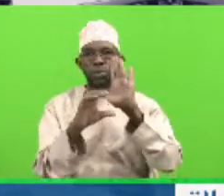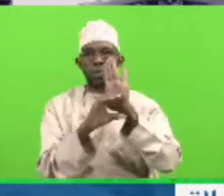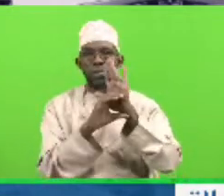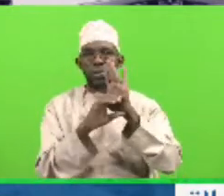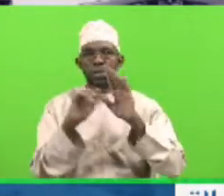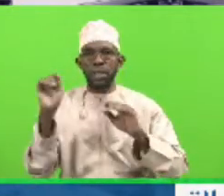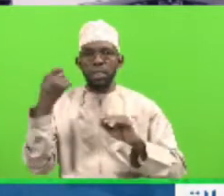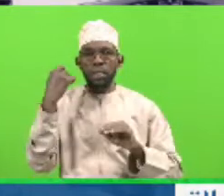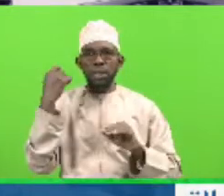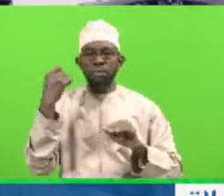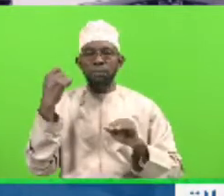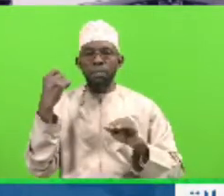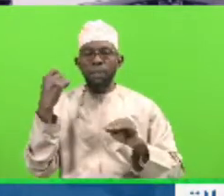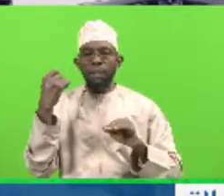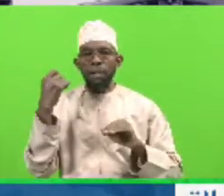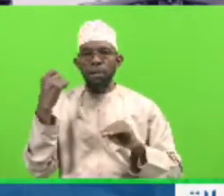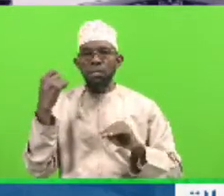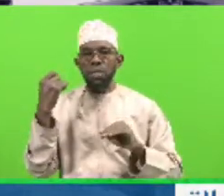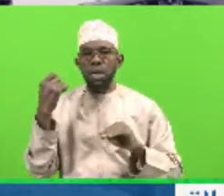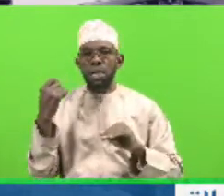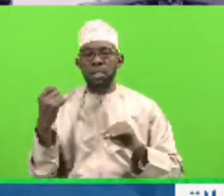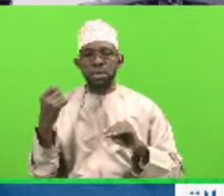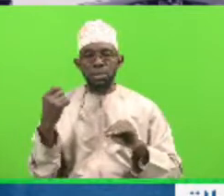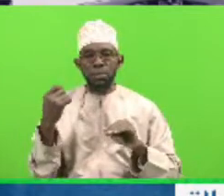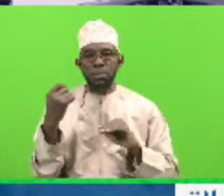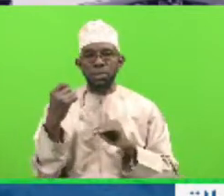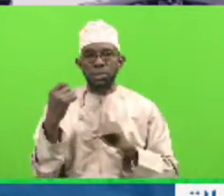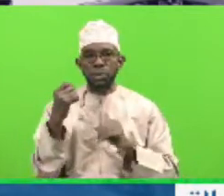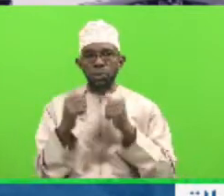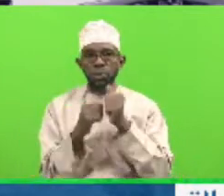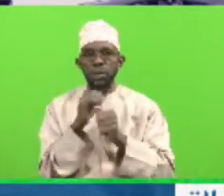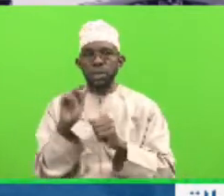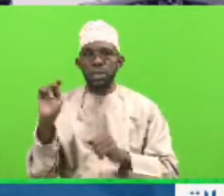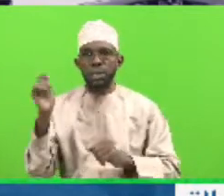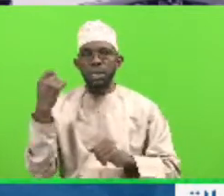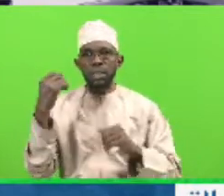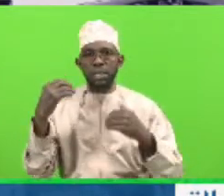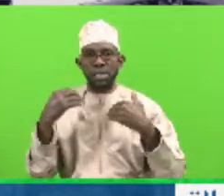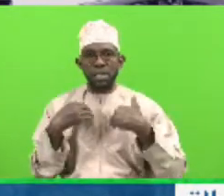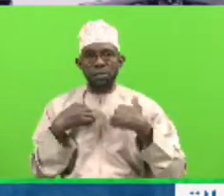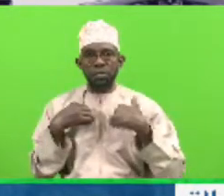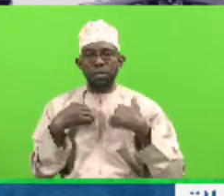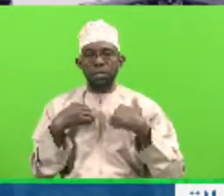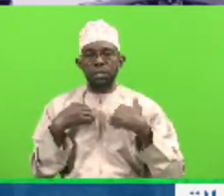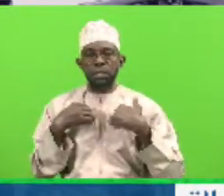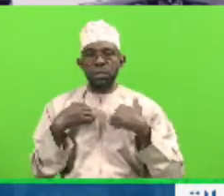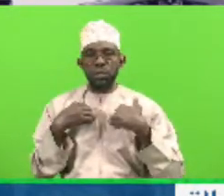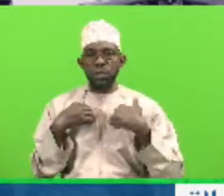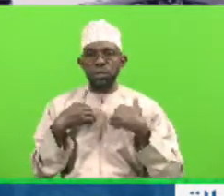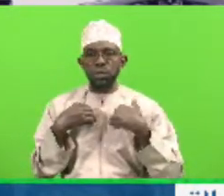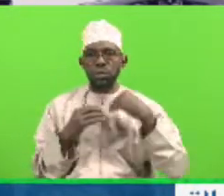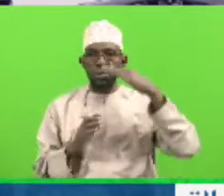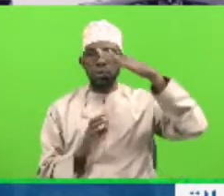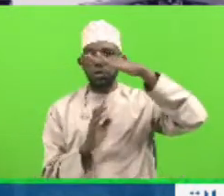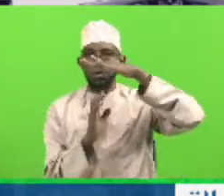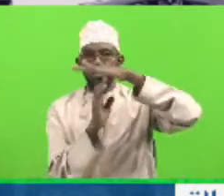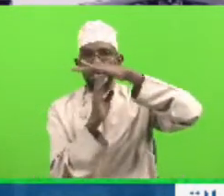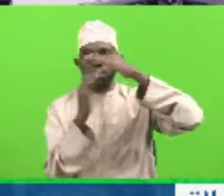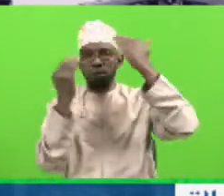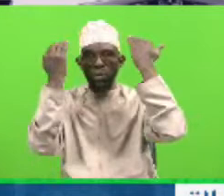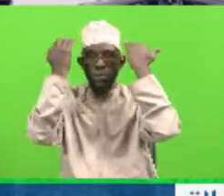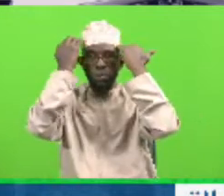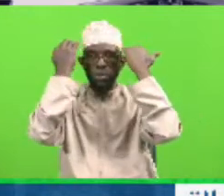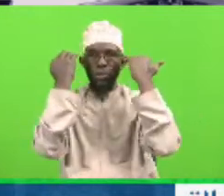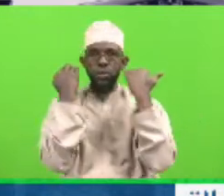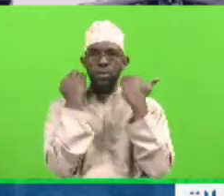Kenya, and they have betrayed the trust that Kenya has placed in that court, the Supreme Court.